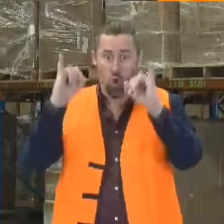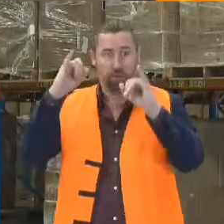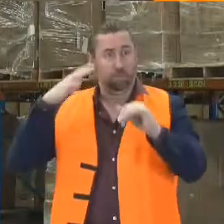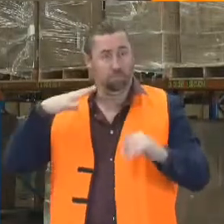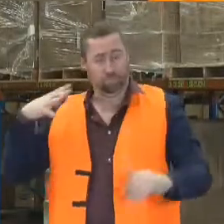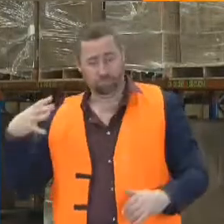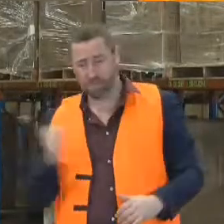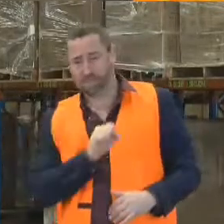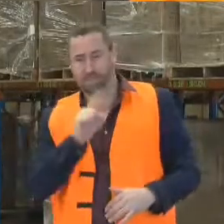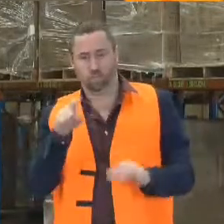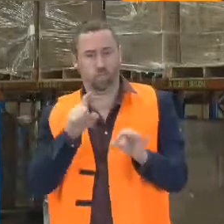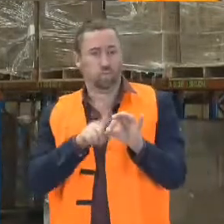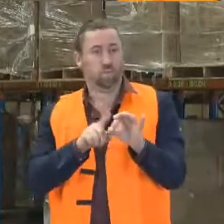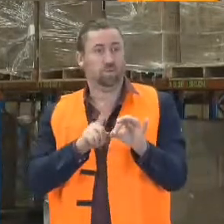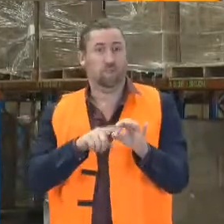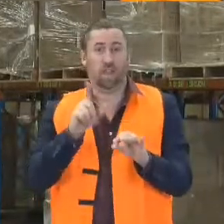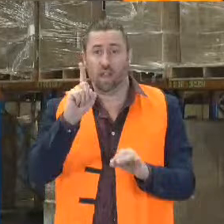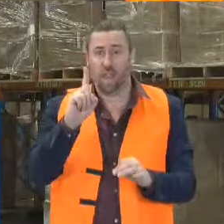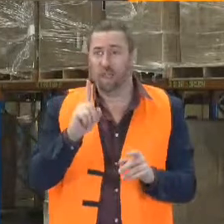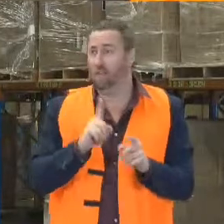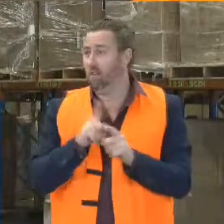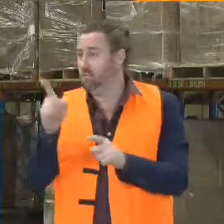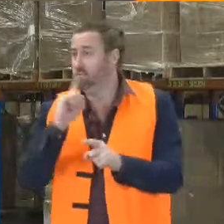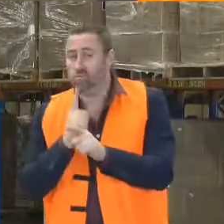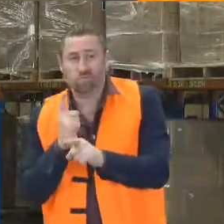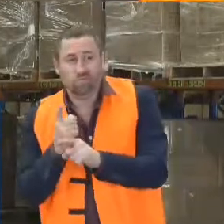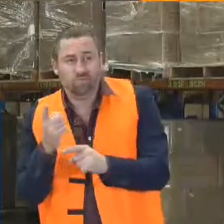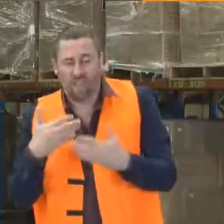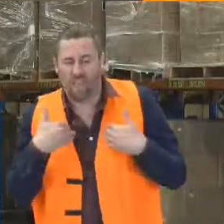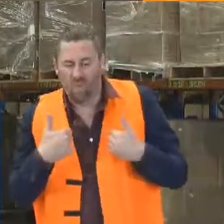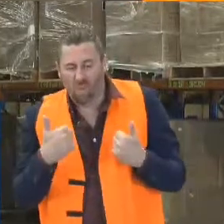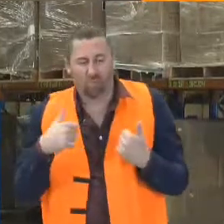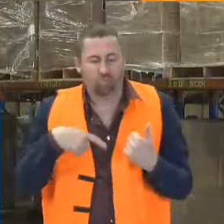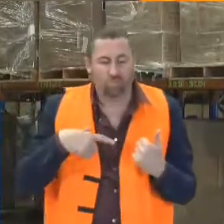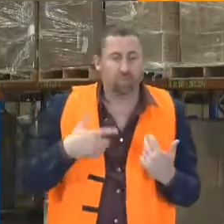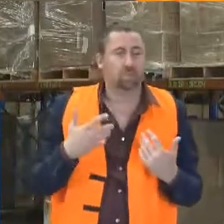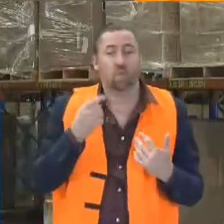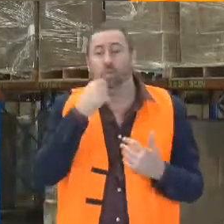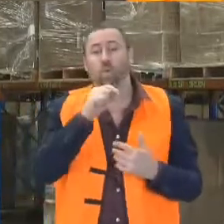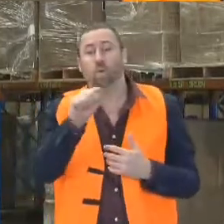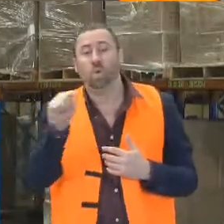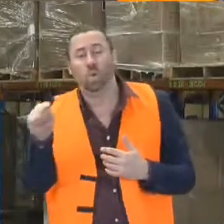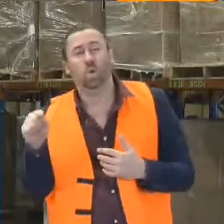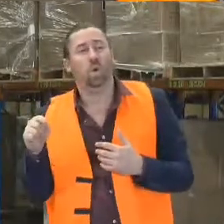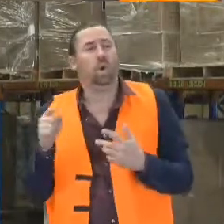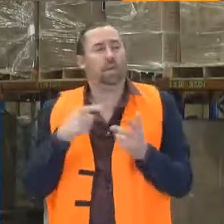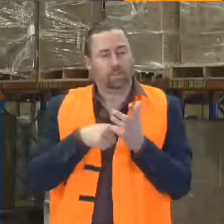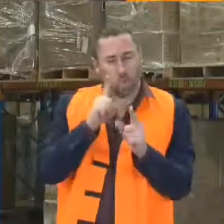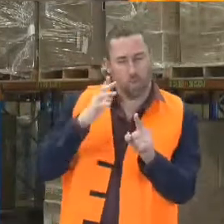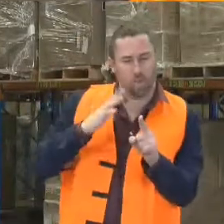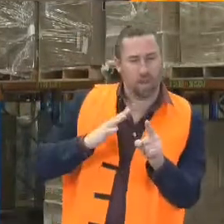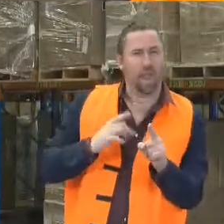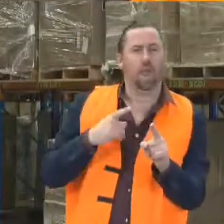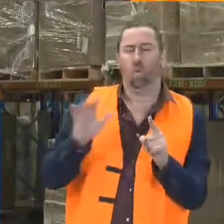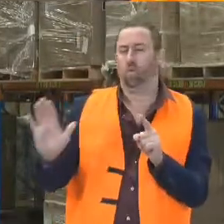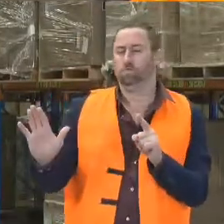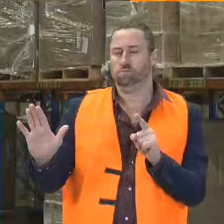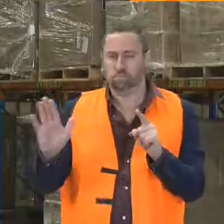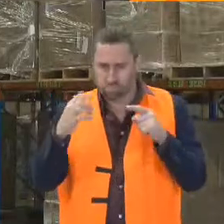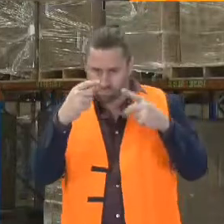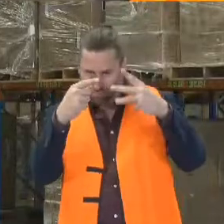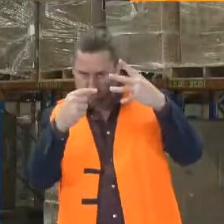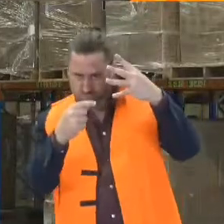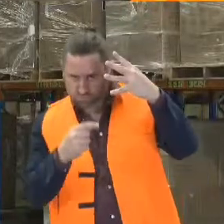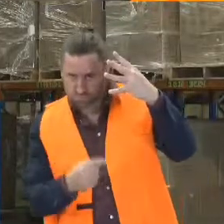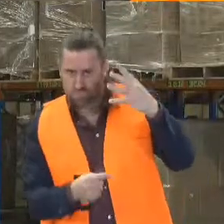into Queensland, like some of the things we've just discussed now. For other people, it's a more delayed reason. So it depends on what